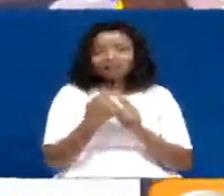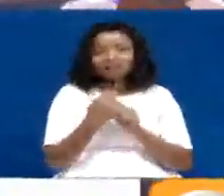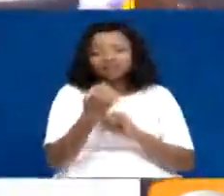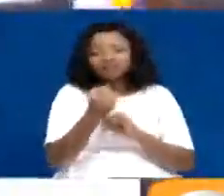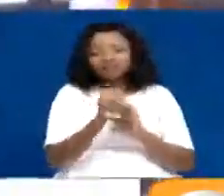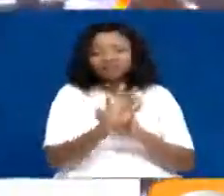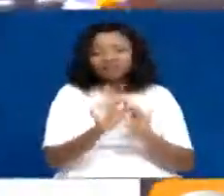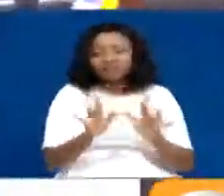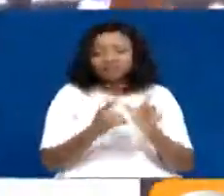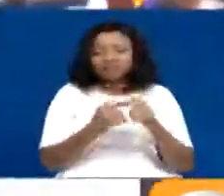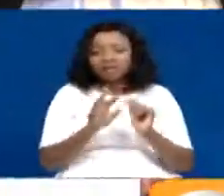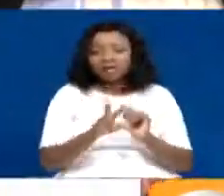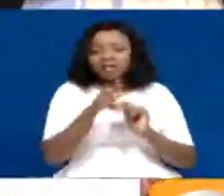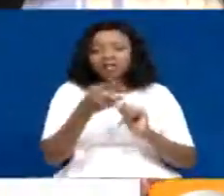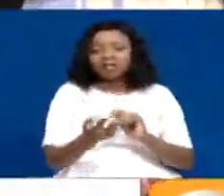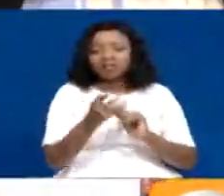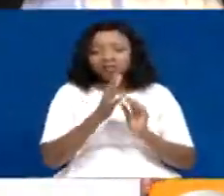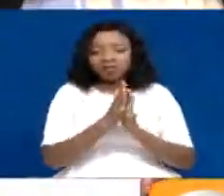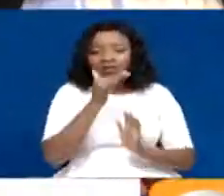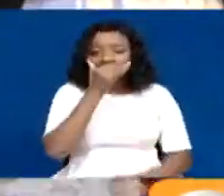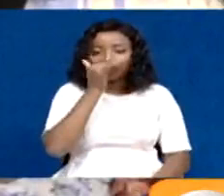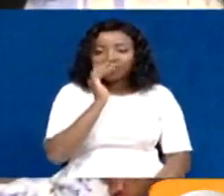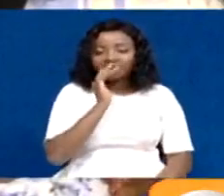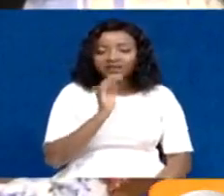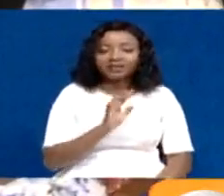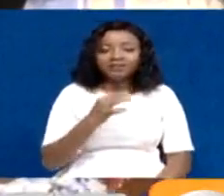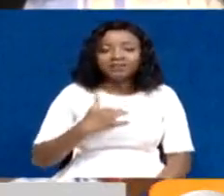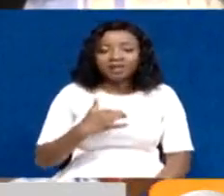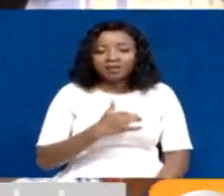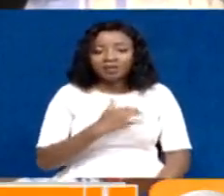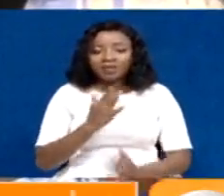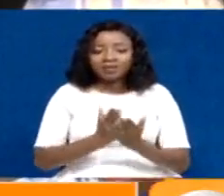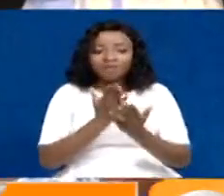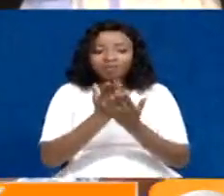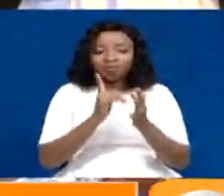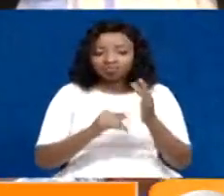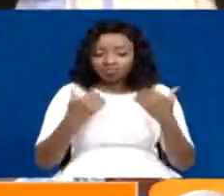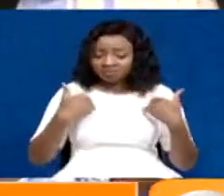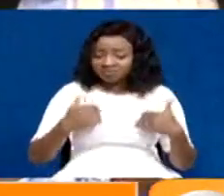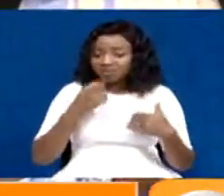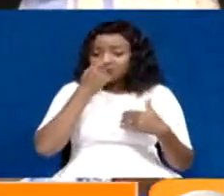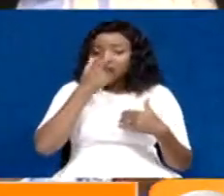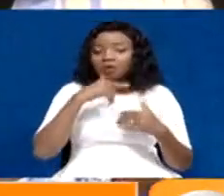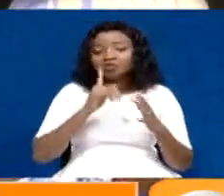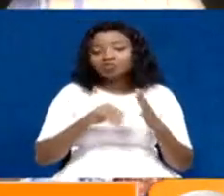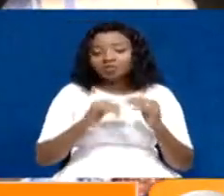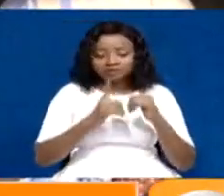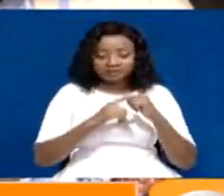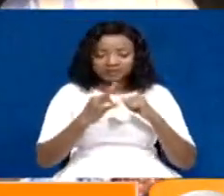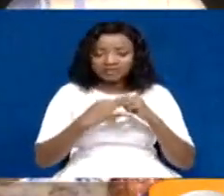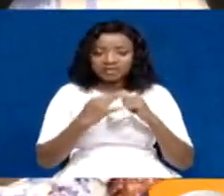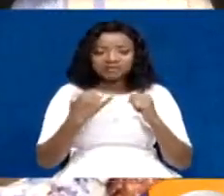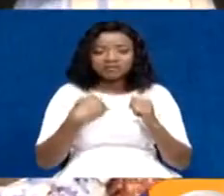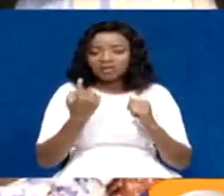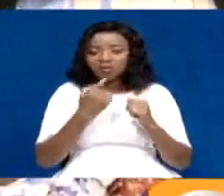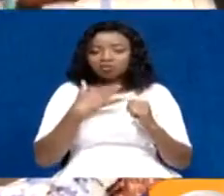take over the mantle in the second term. Ni tulikuwa nimepropose mimi at 68, mimi staki nataka tu kurekebisha